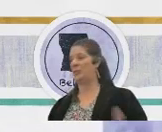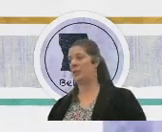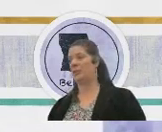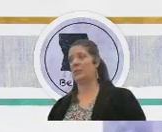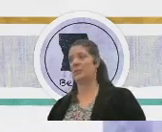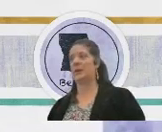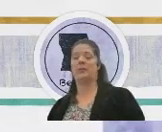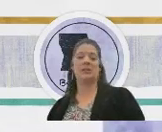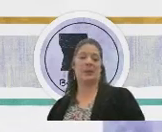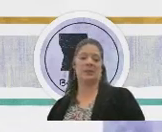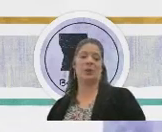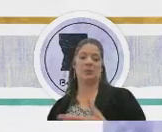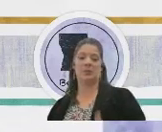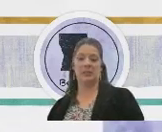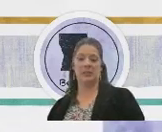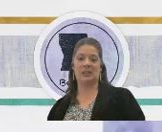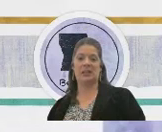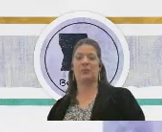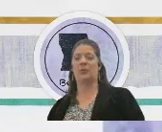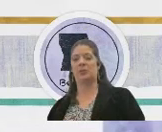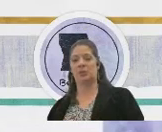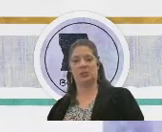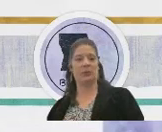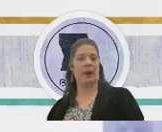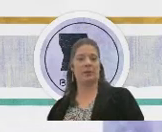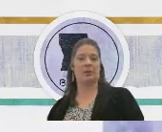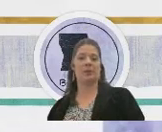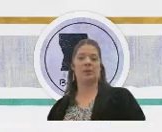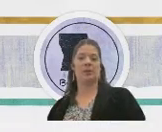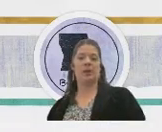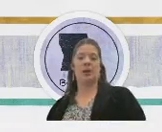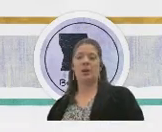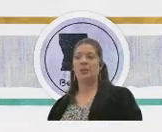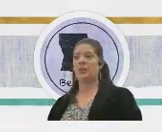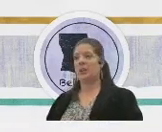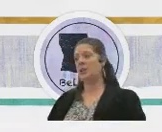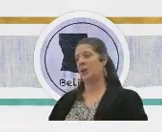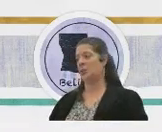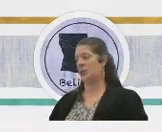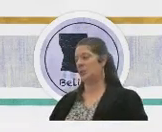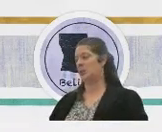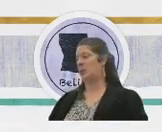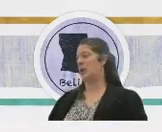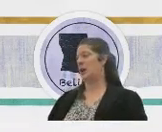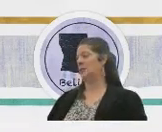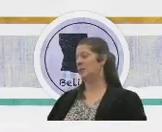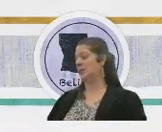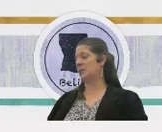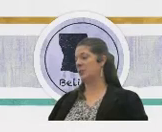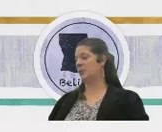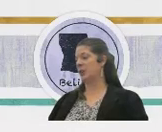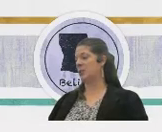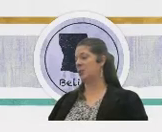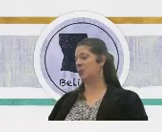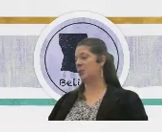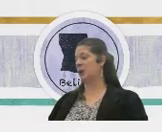Again, if you've participated on these past calls, you've seen these slides before, this is just a reminder. Are there any questions that anyone has? Please